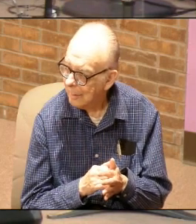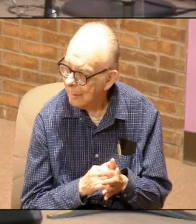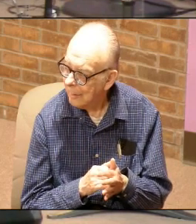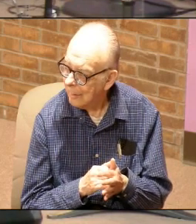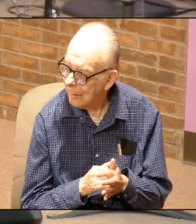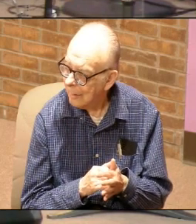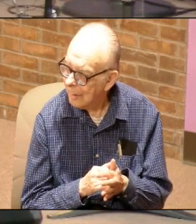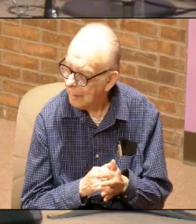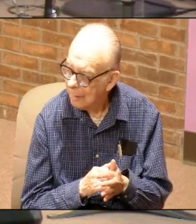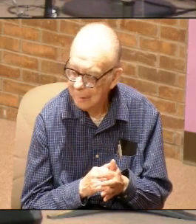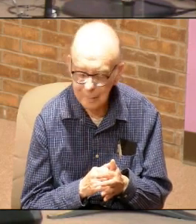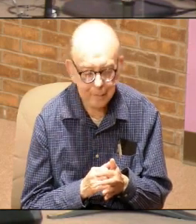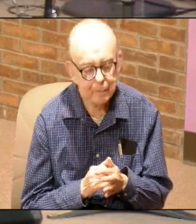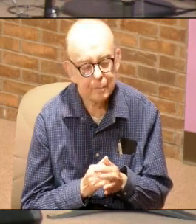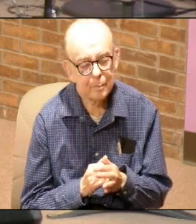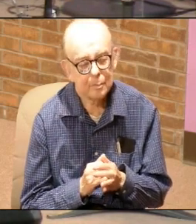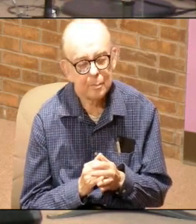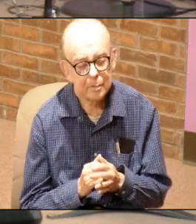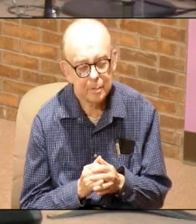Okay.